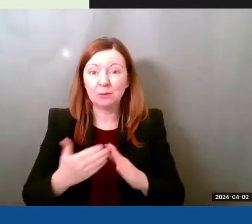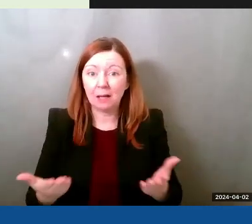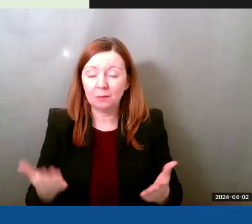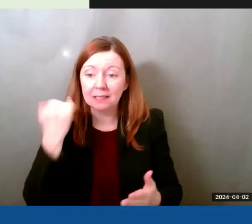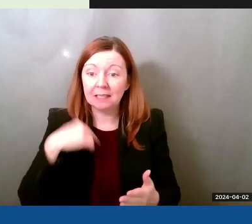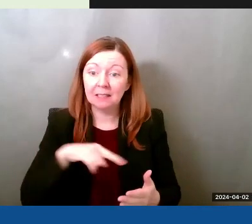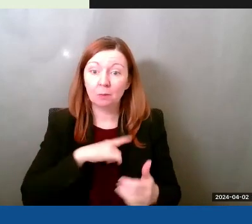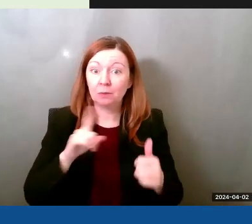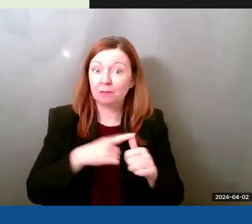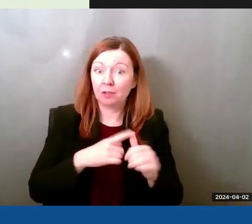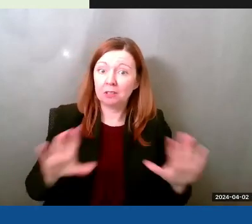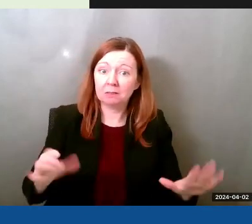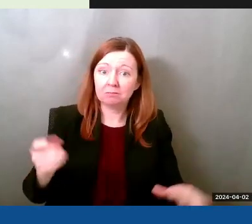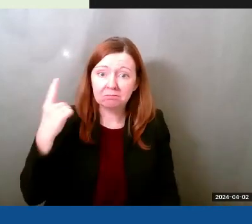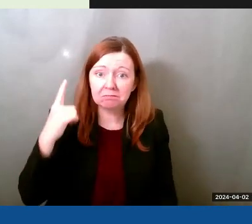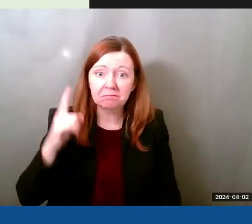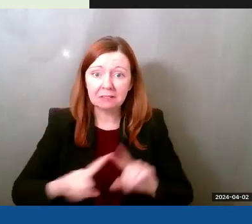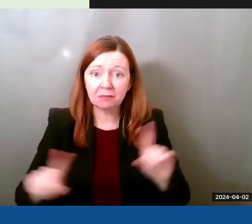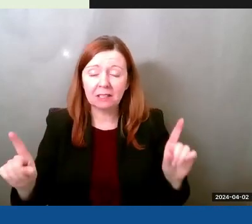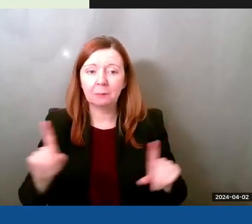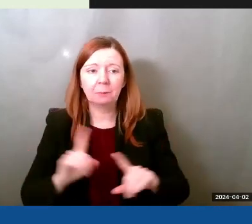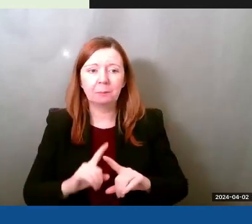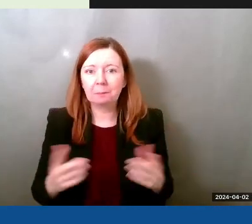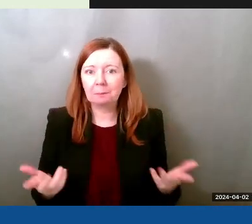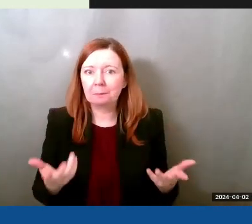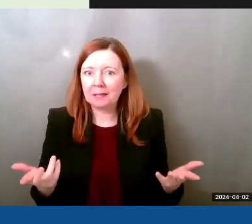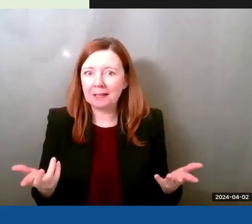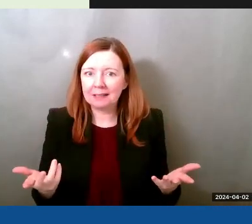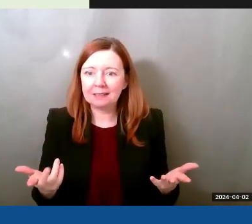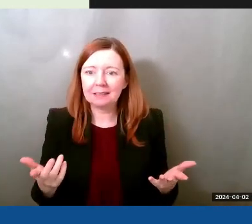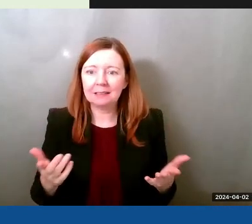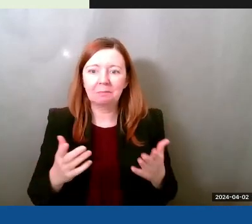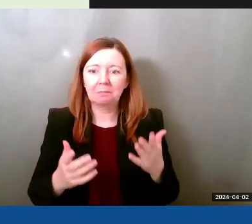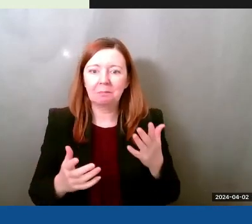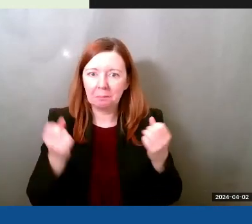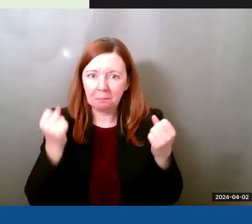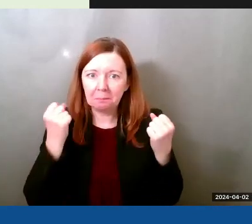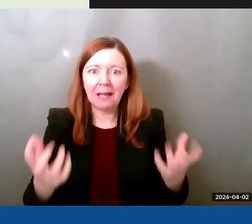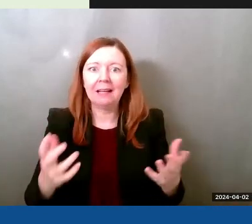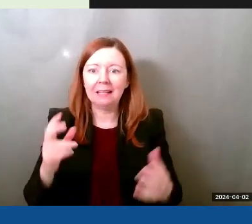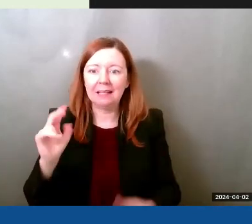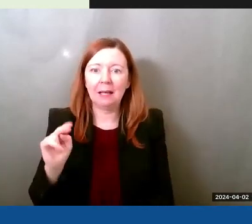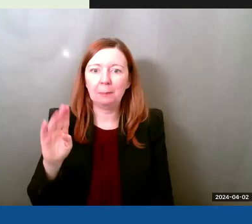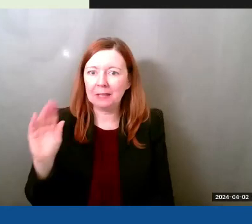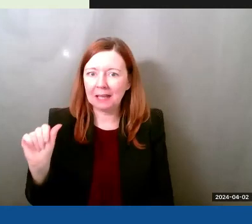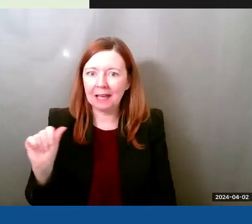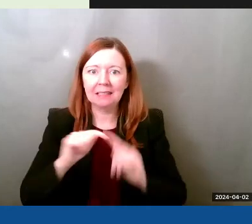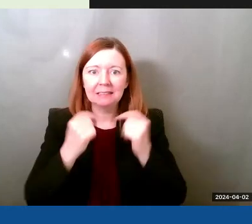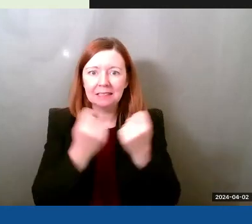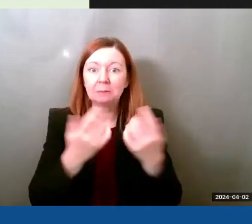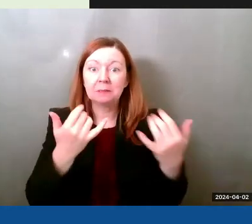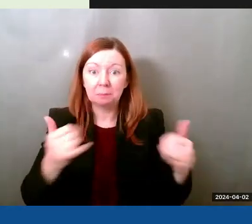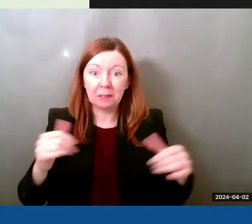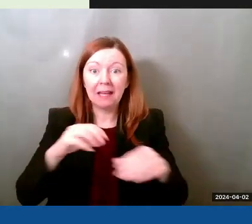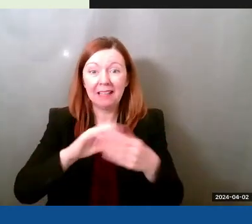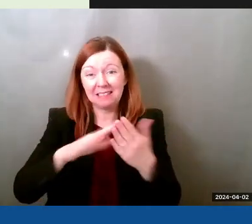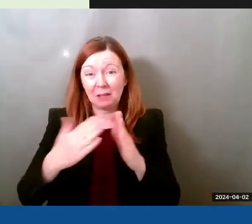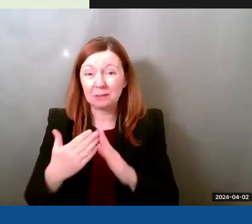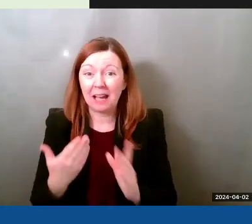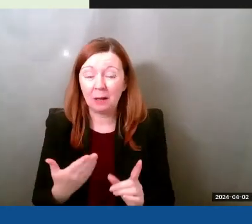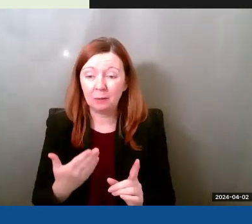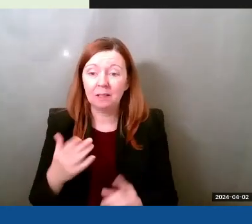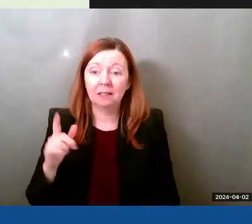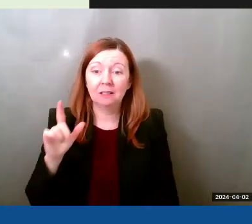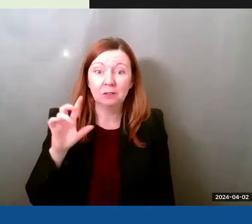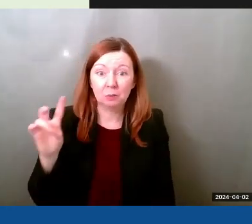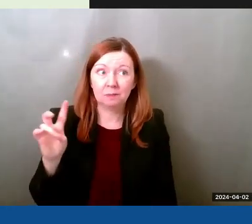we were the first, it might be a little bit different, but the vast majority of NBA teams play in downtowns. I think it's